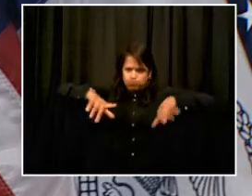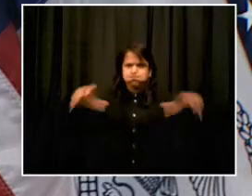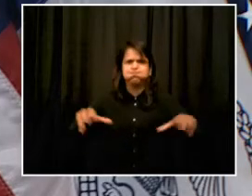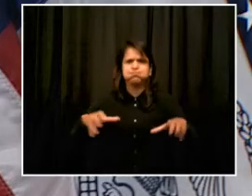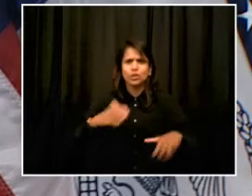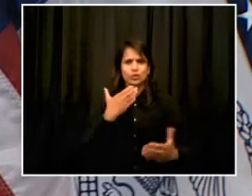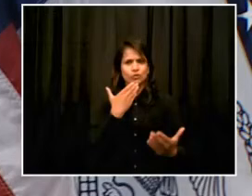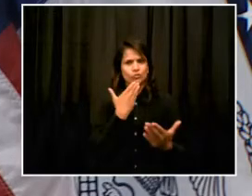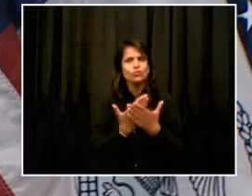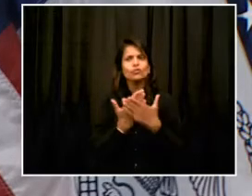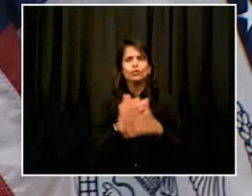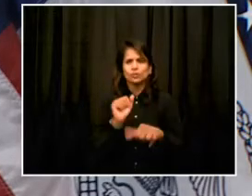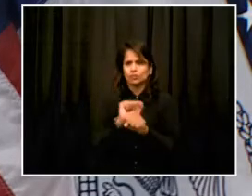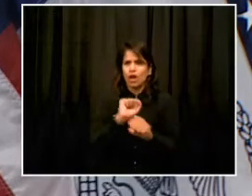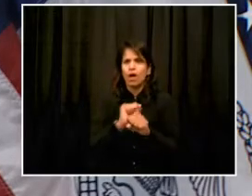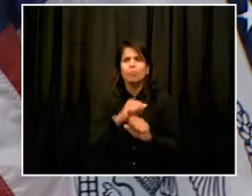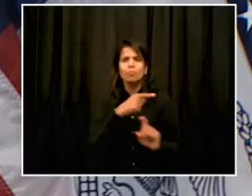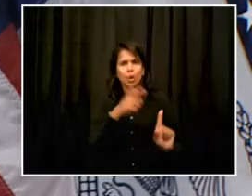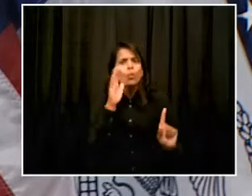on.